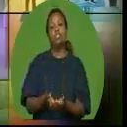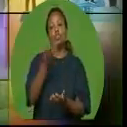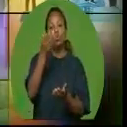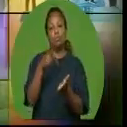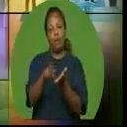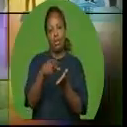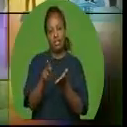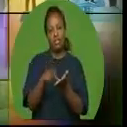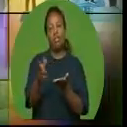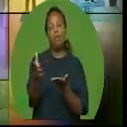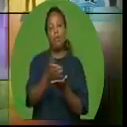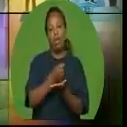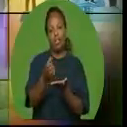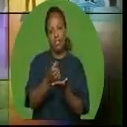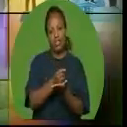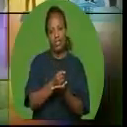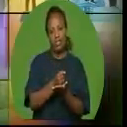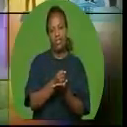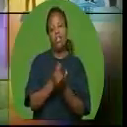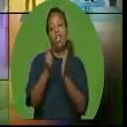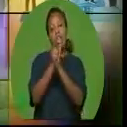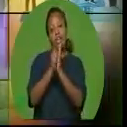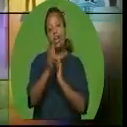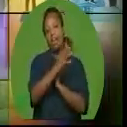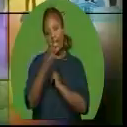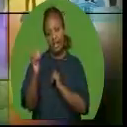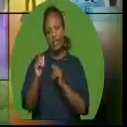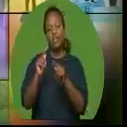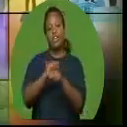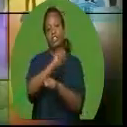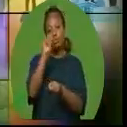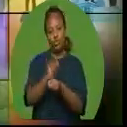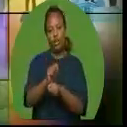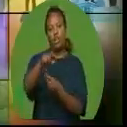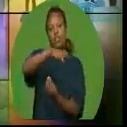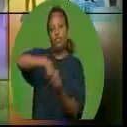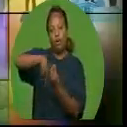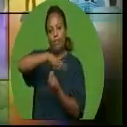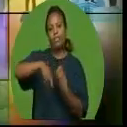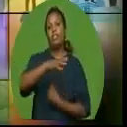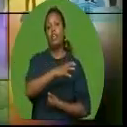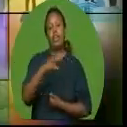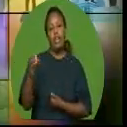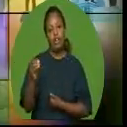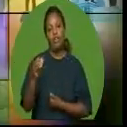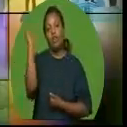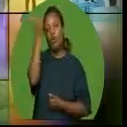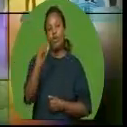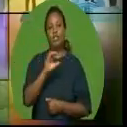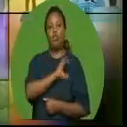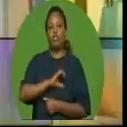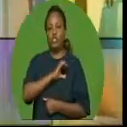resource prices, productivity, legal and institutional environment, and